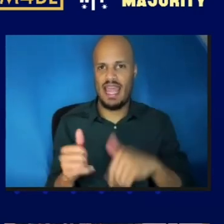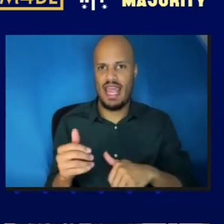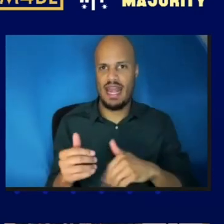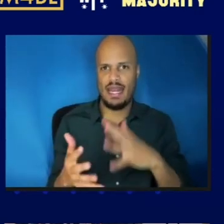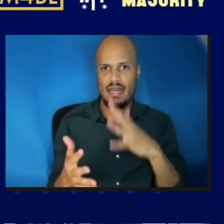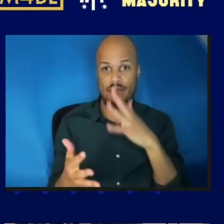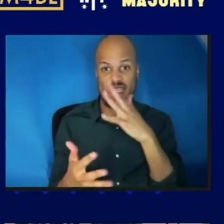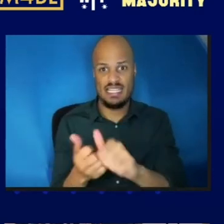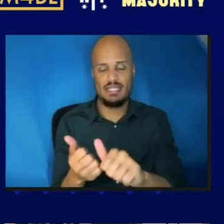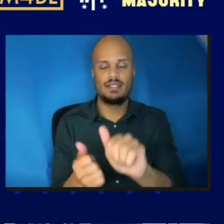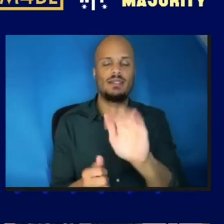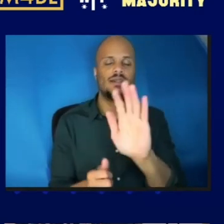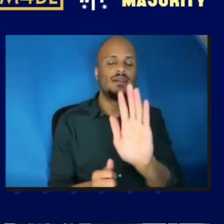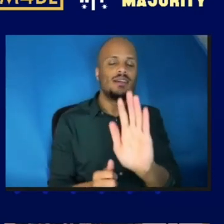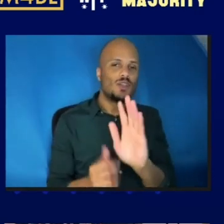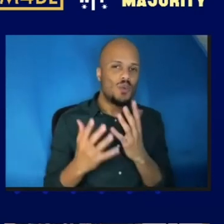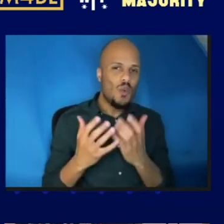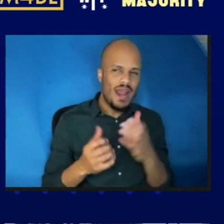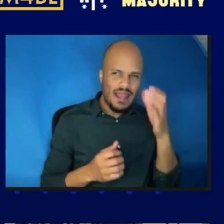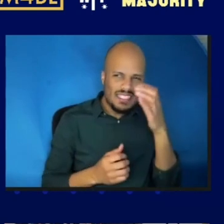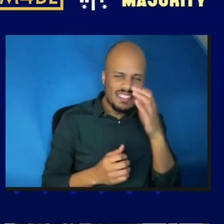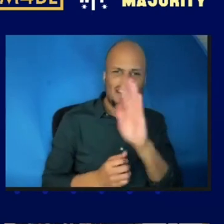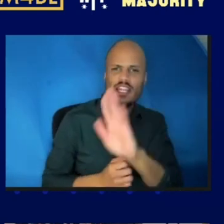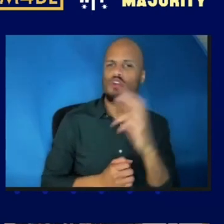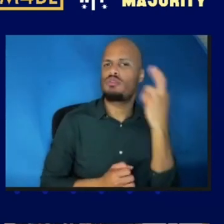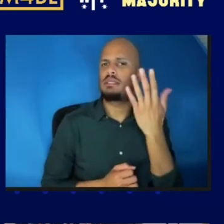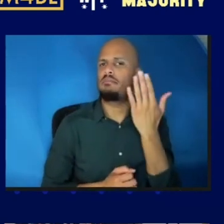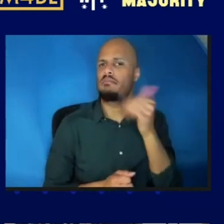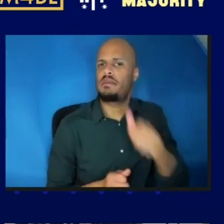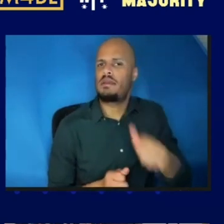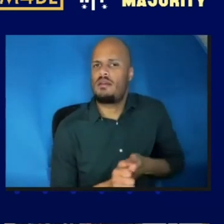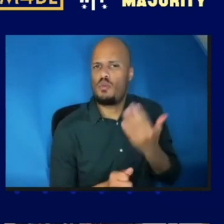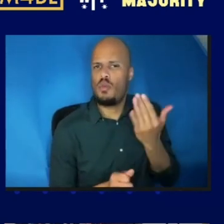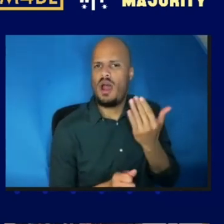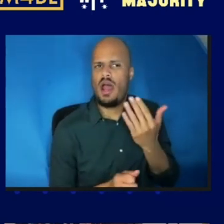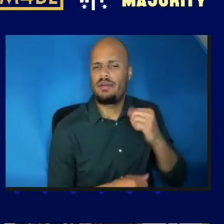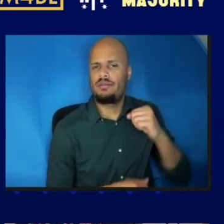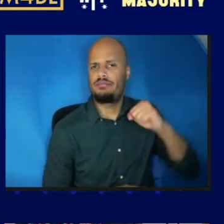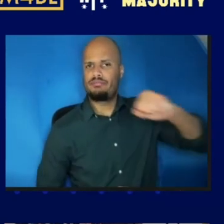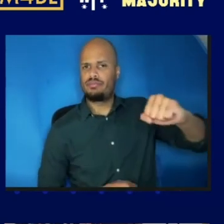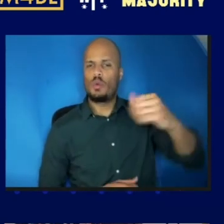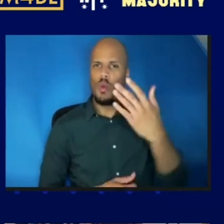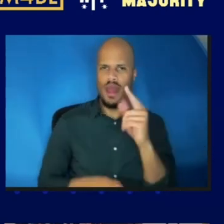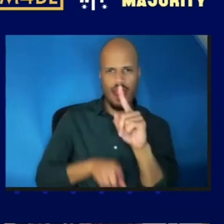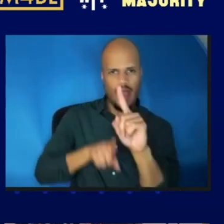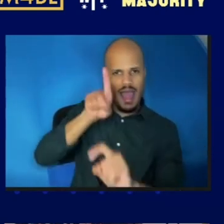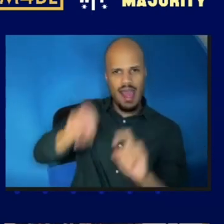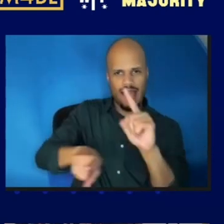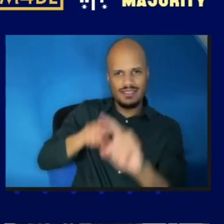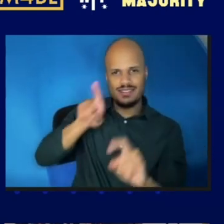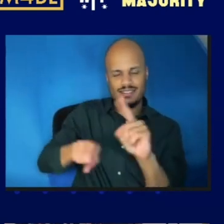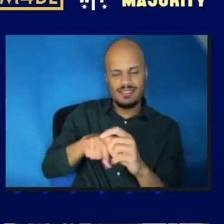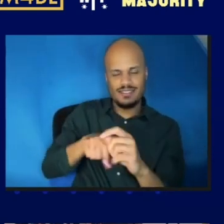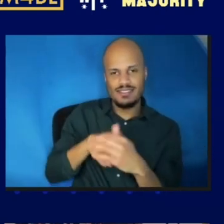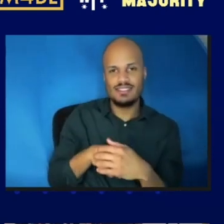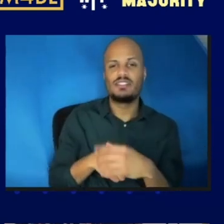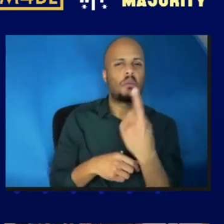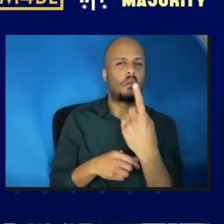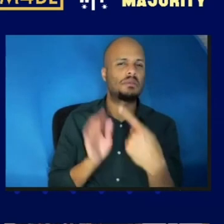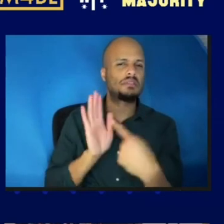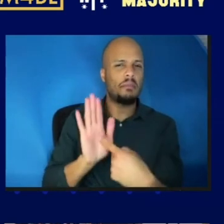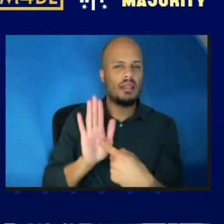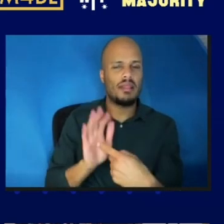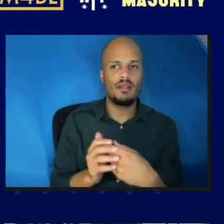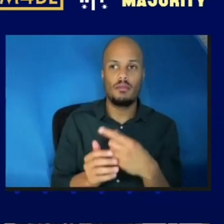Because again, you want to listen to what their reasons are and really asking questions, right? So something I might say to someone